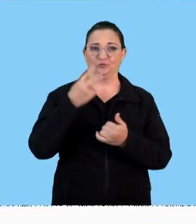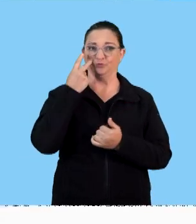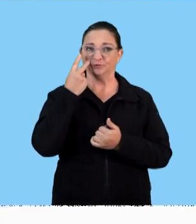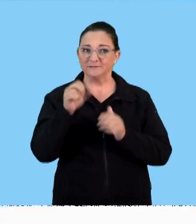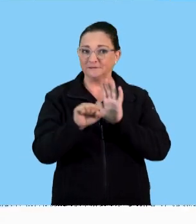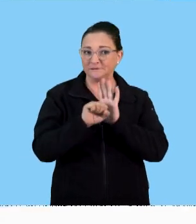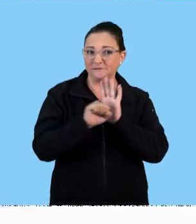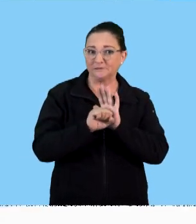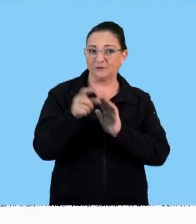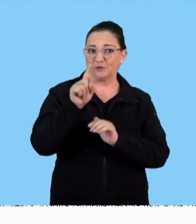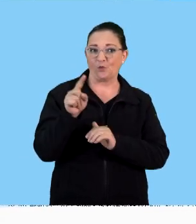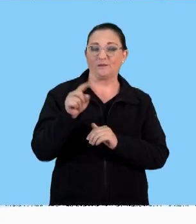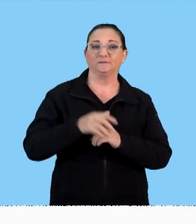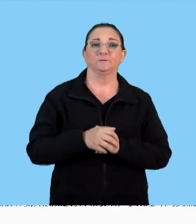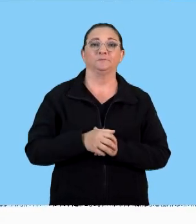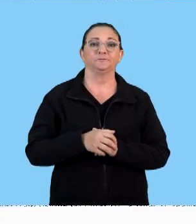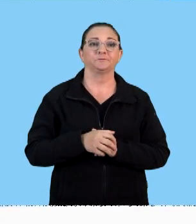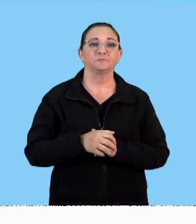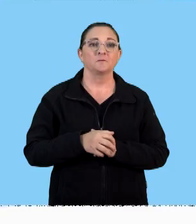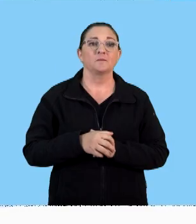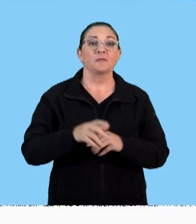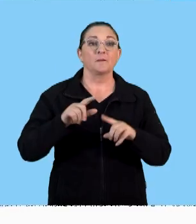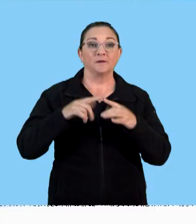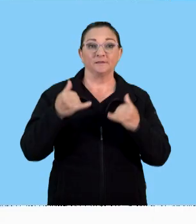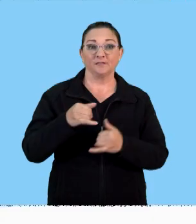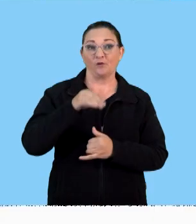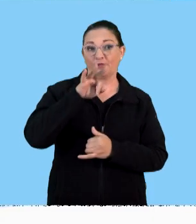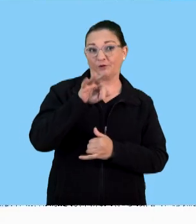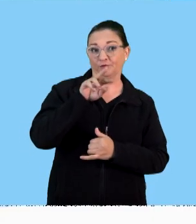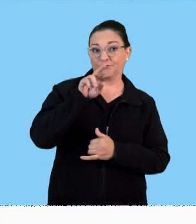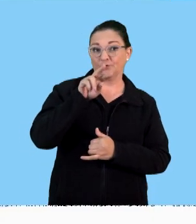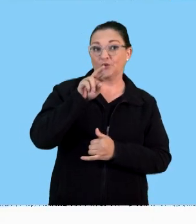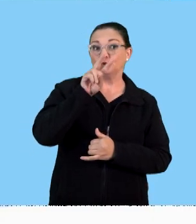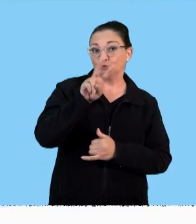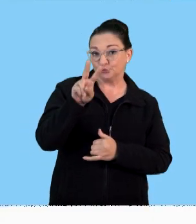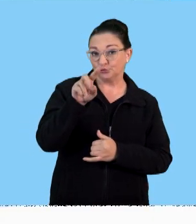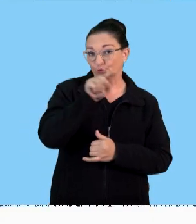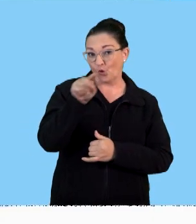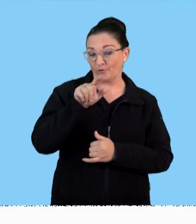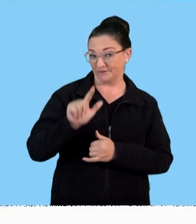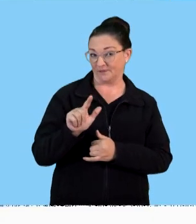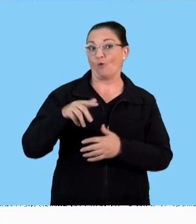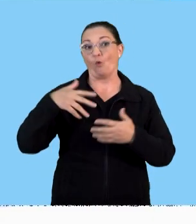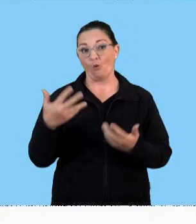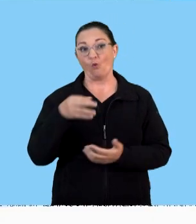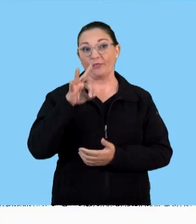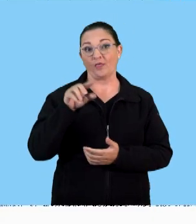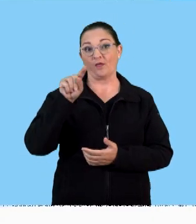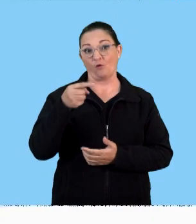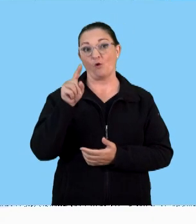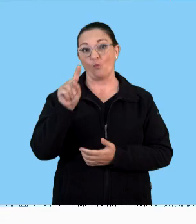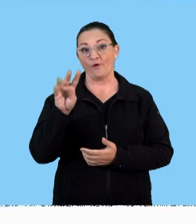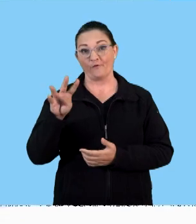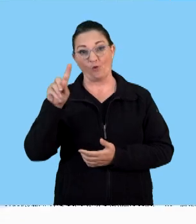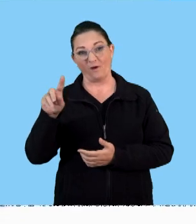here, okay, at the bottom, which equals to 22/7 or 3,141 and a whole lot of other